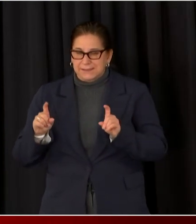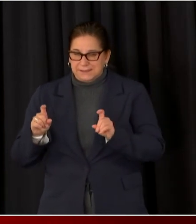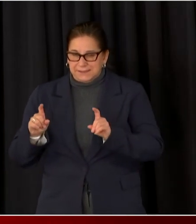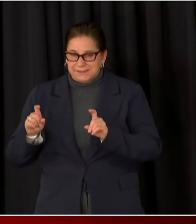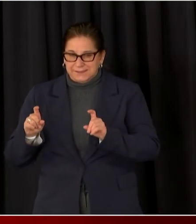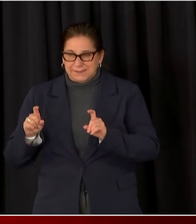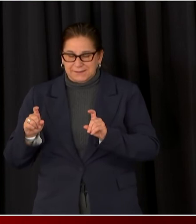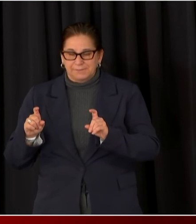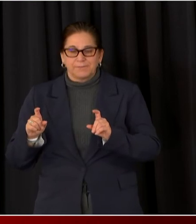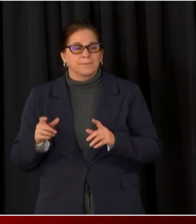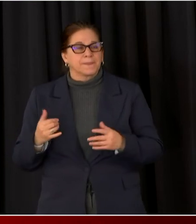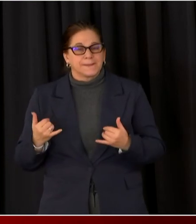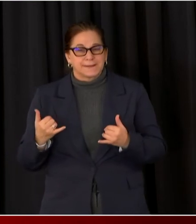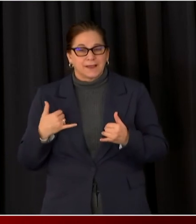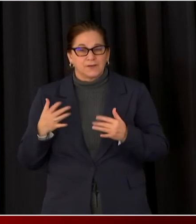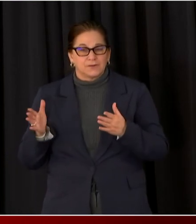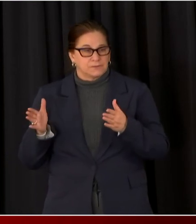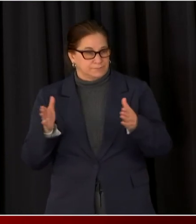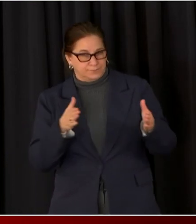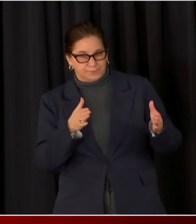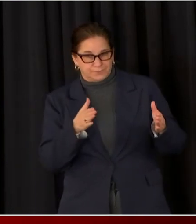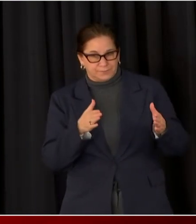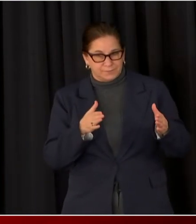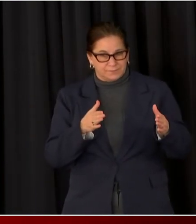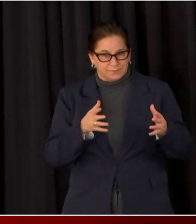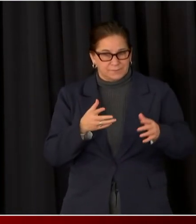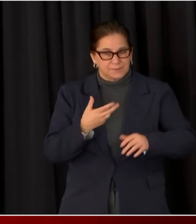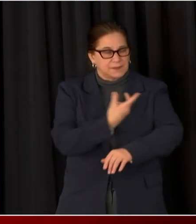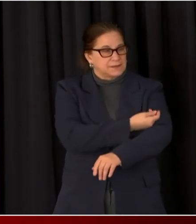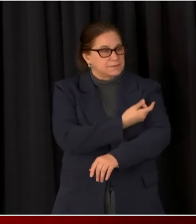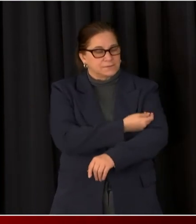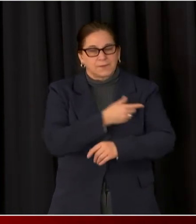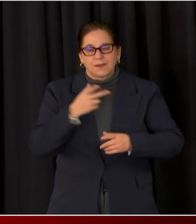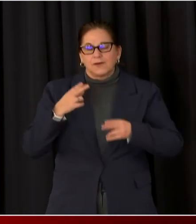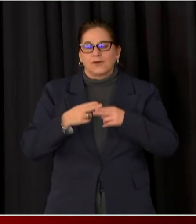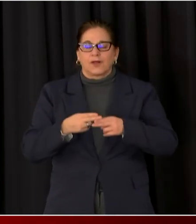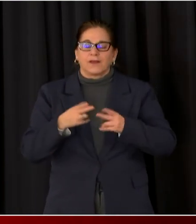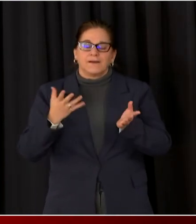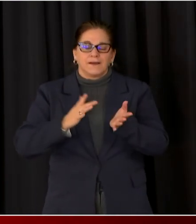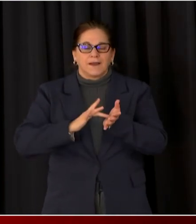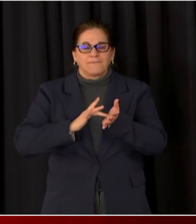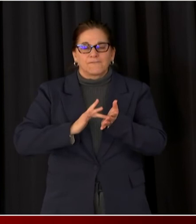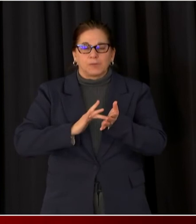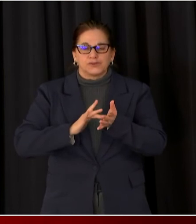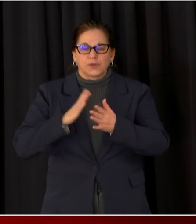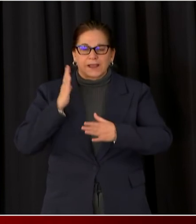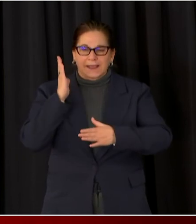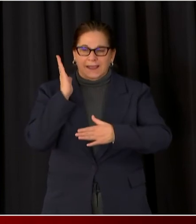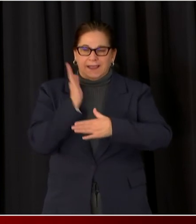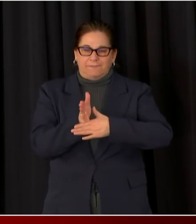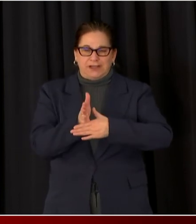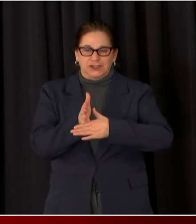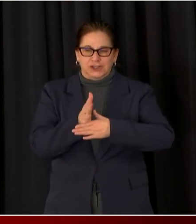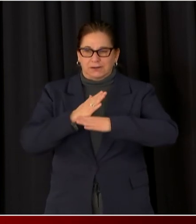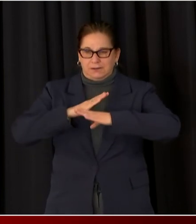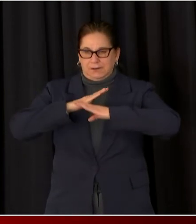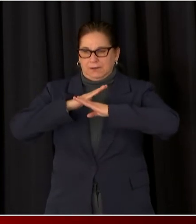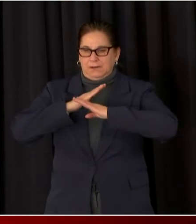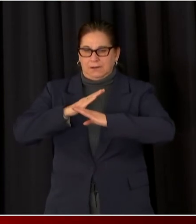have our pharmaceutical intervention, which is the vaccination campaign or vaccination